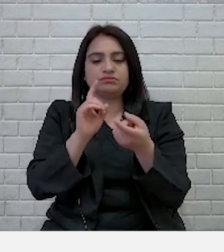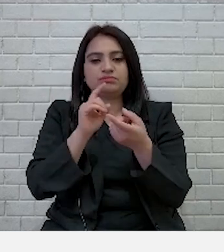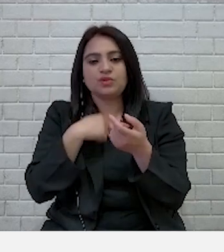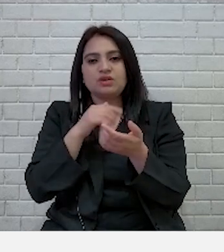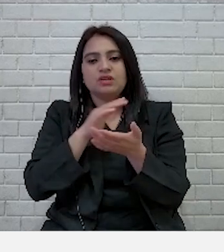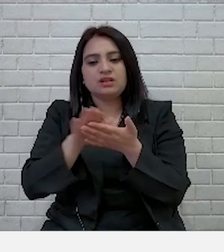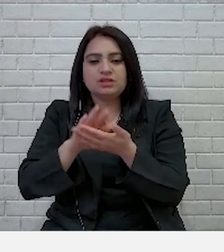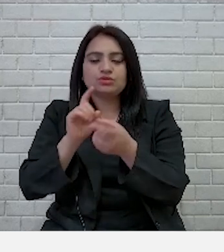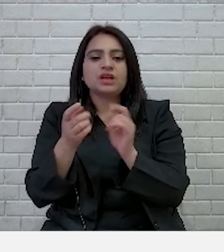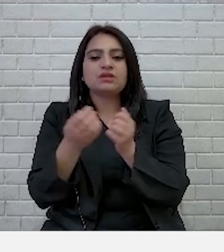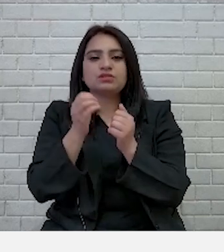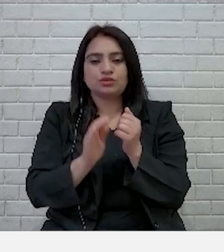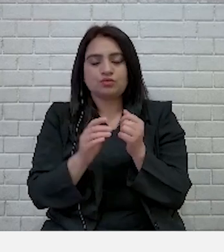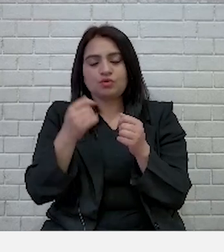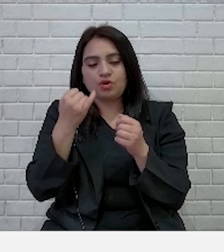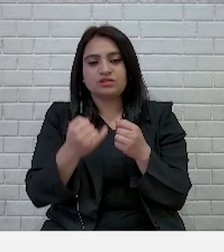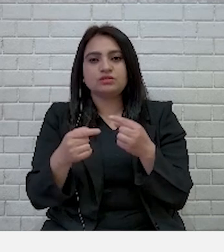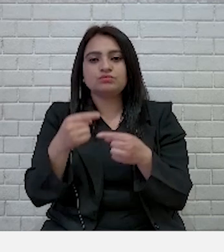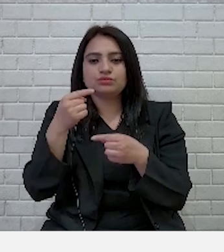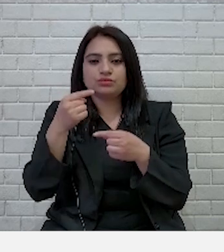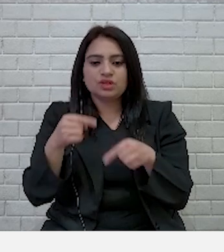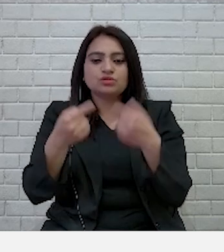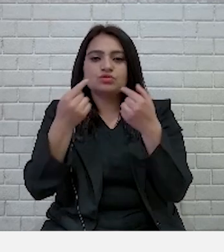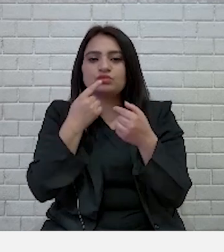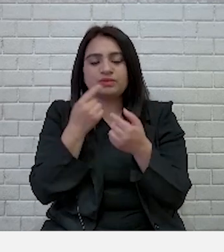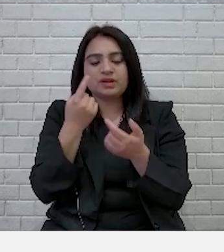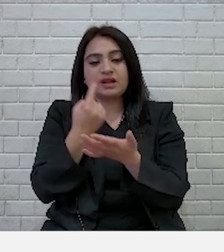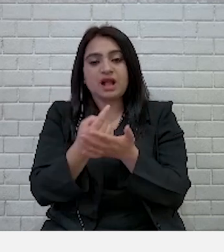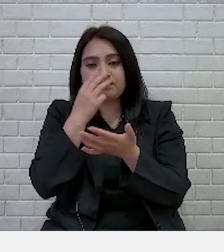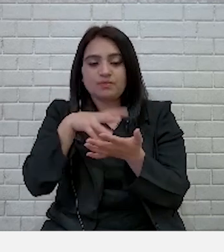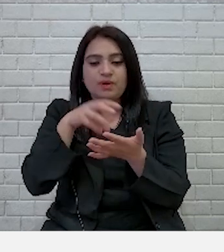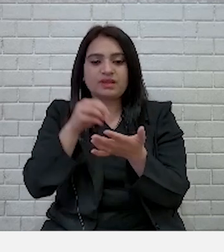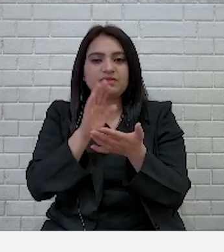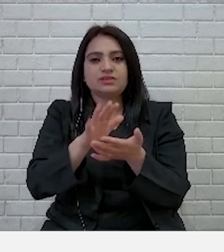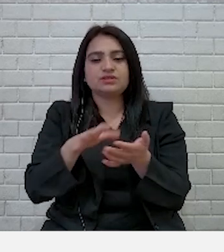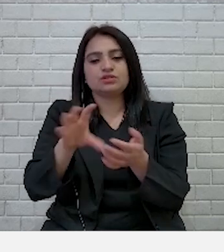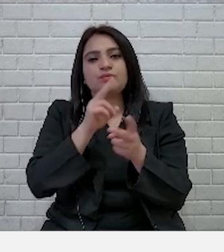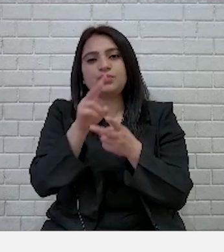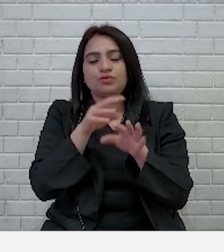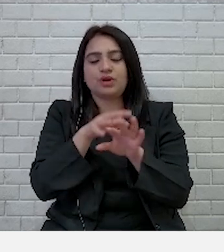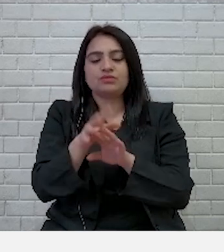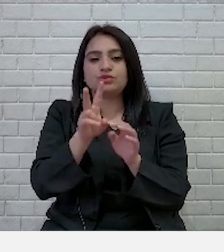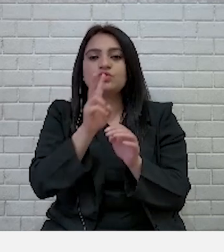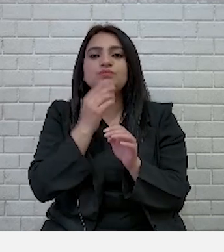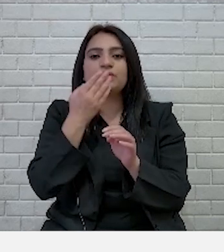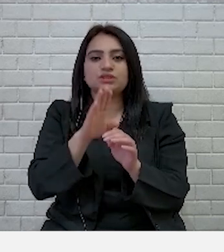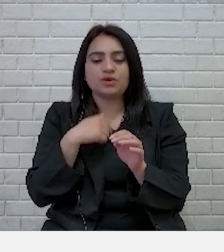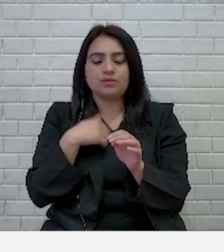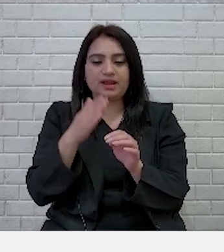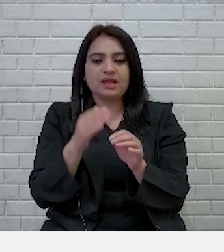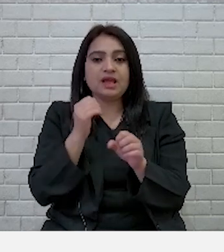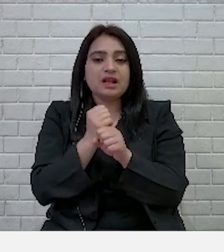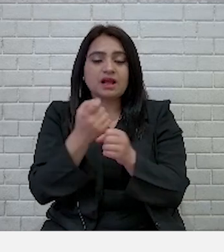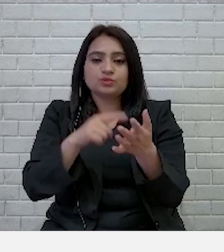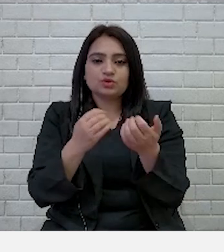everything is Kathmandu centered. It's been two years since I have started my entrepreneurial journeys and throughout I have seen a